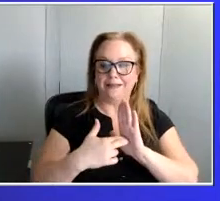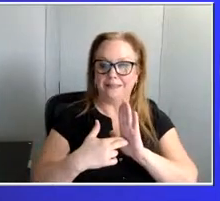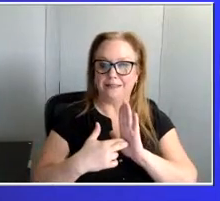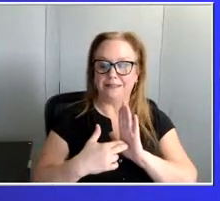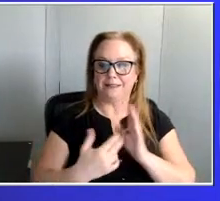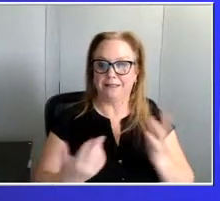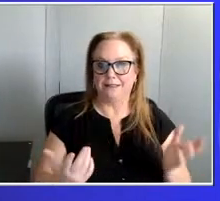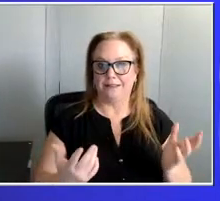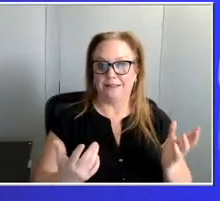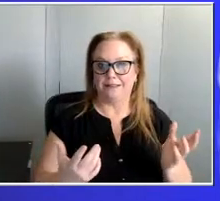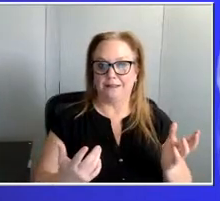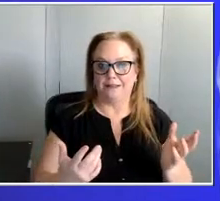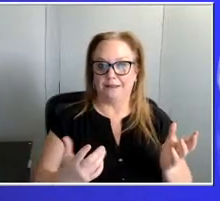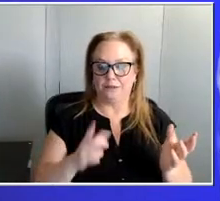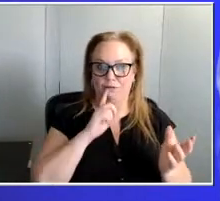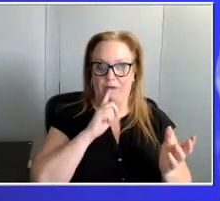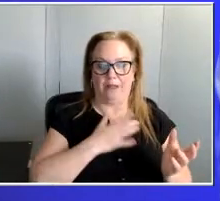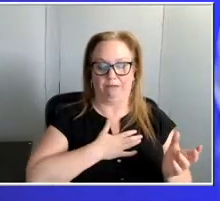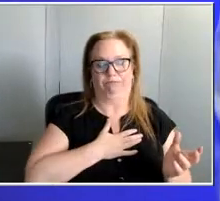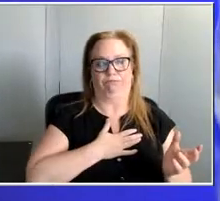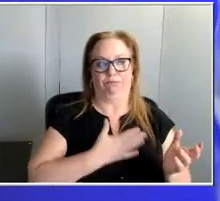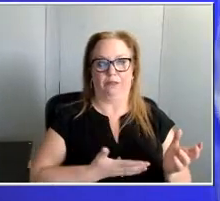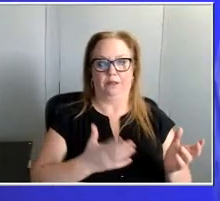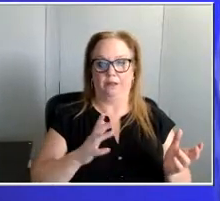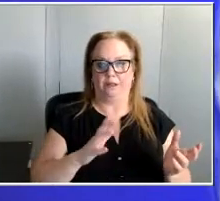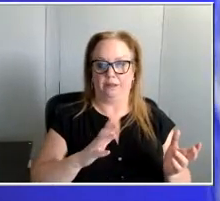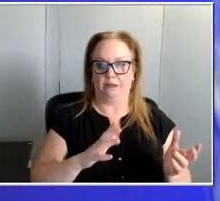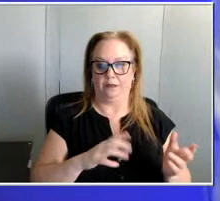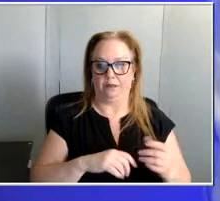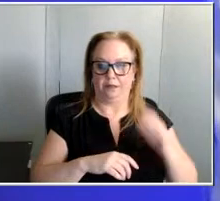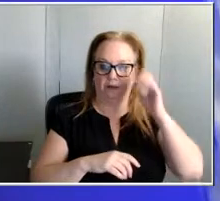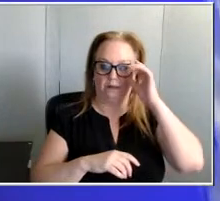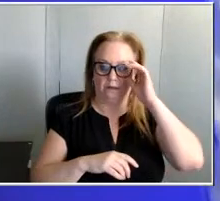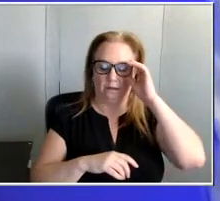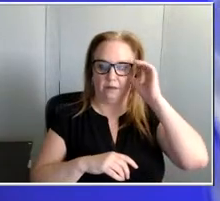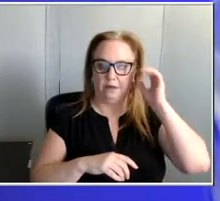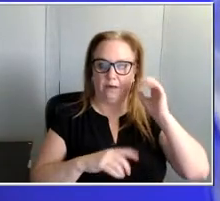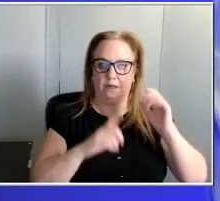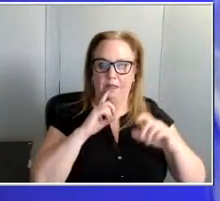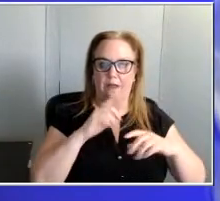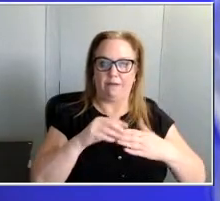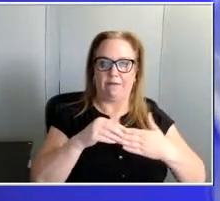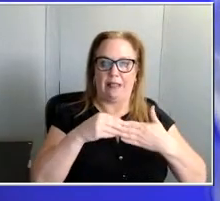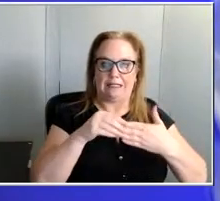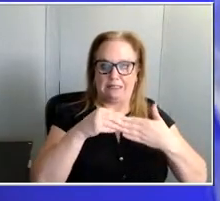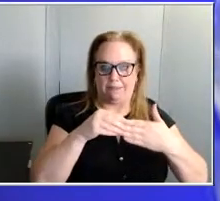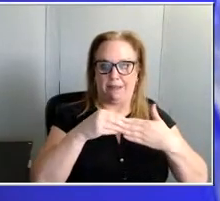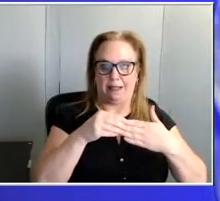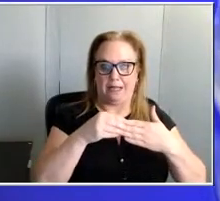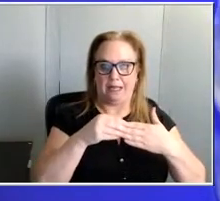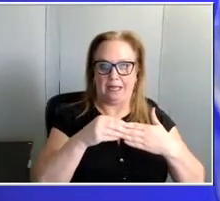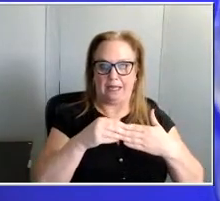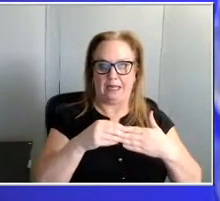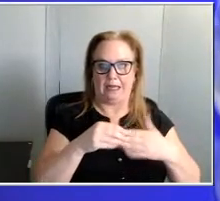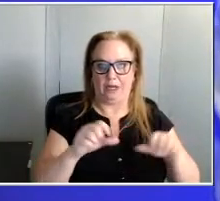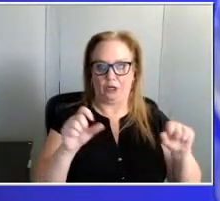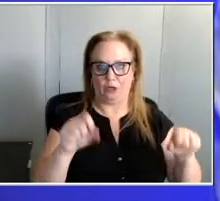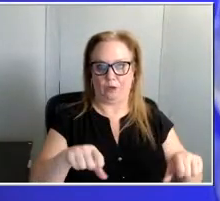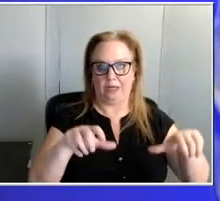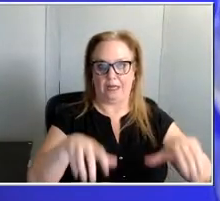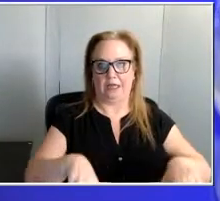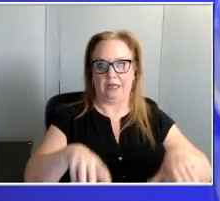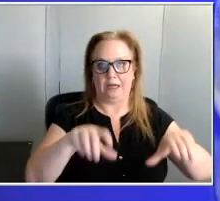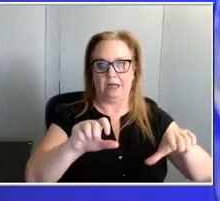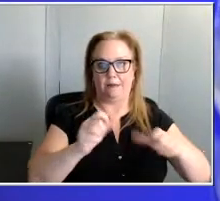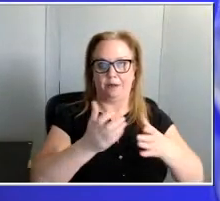Because I think one of the beauties of rural practice is, they have the flexibility. You can adopt new